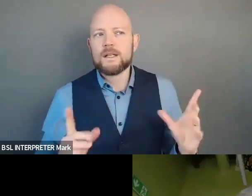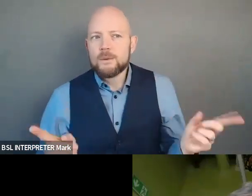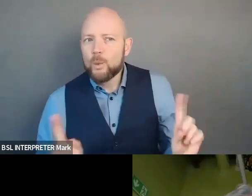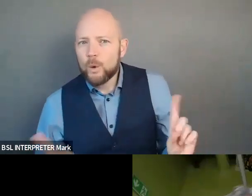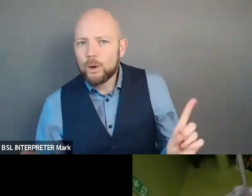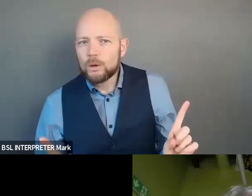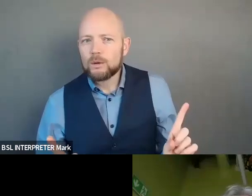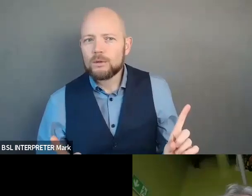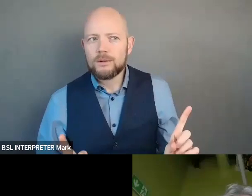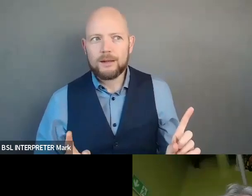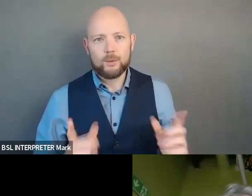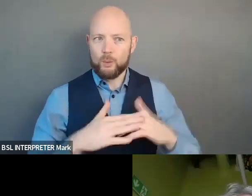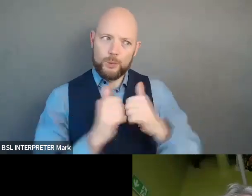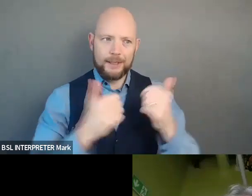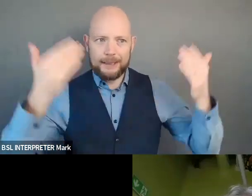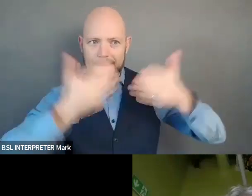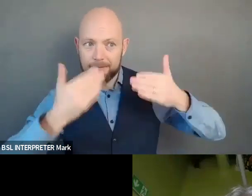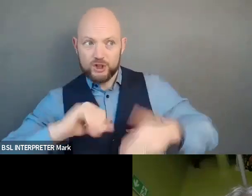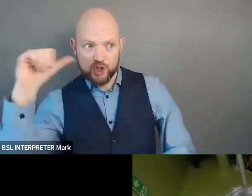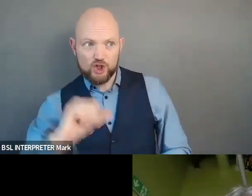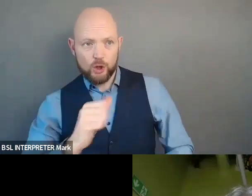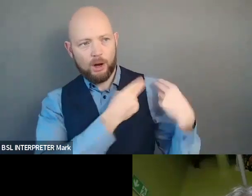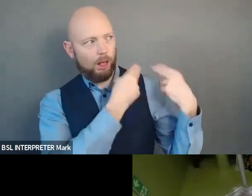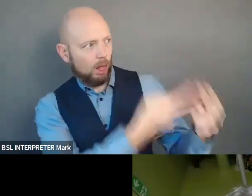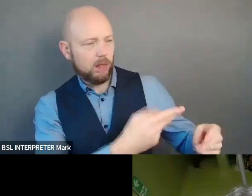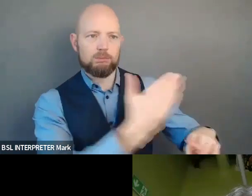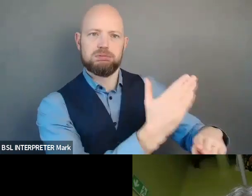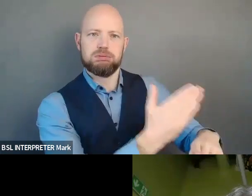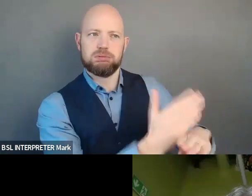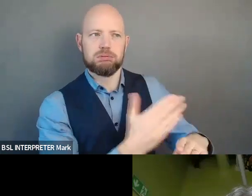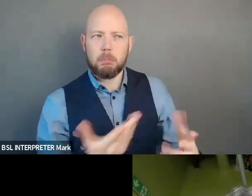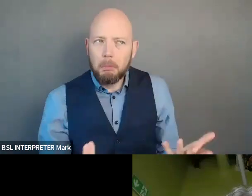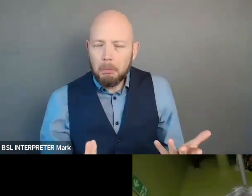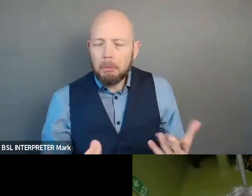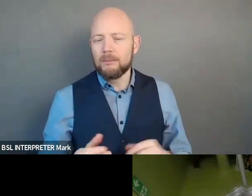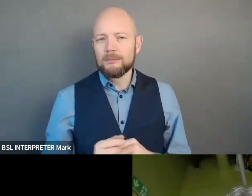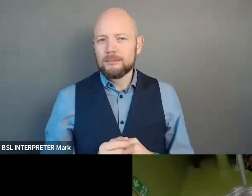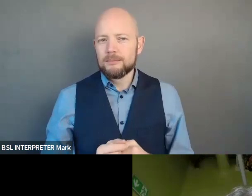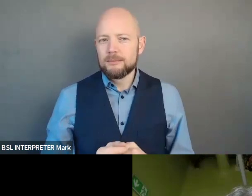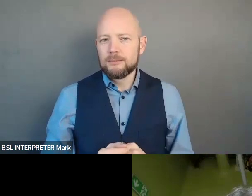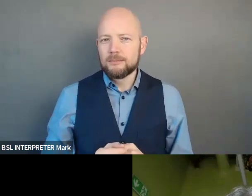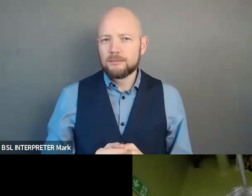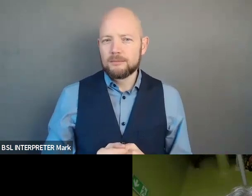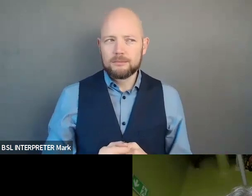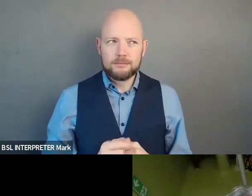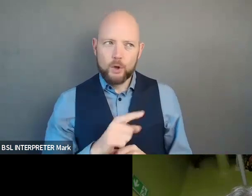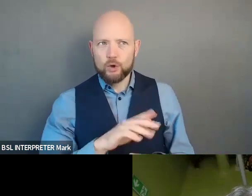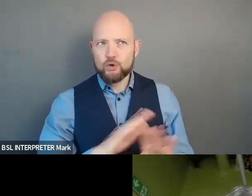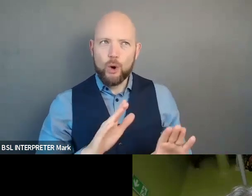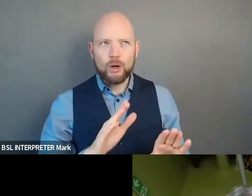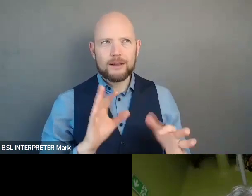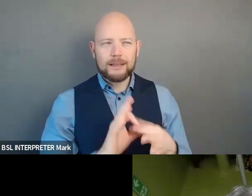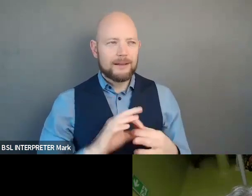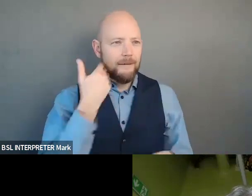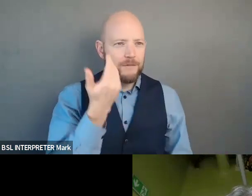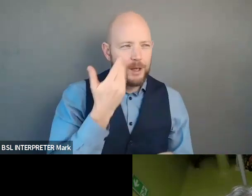it's on weekends and evenings. And so, and doing peer reviews might be a part of that. If it's not considered as part of their everyday workload,